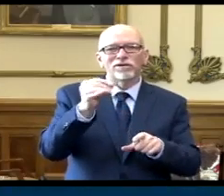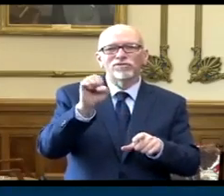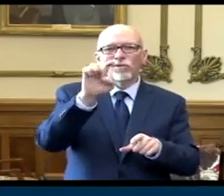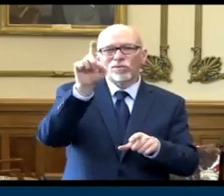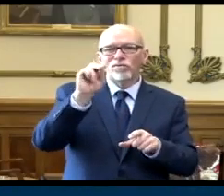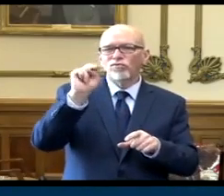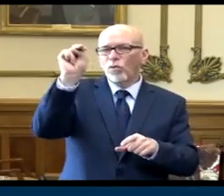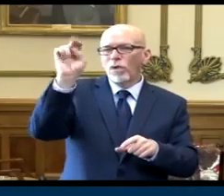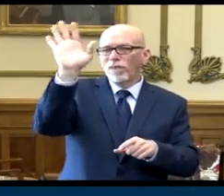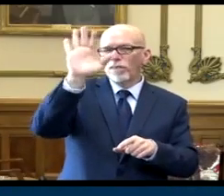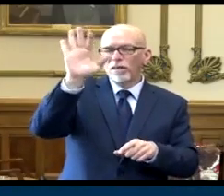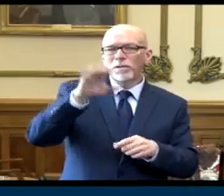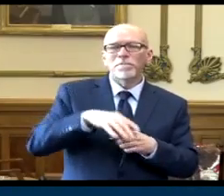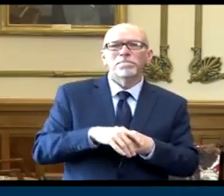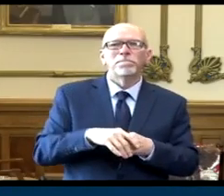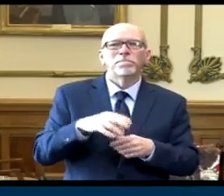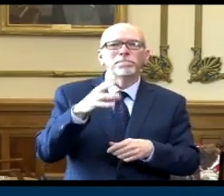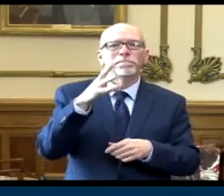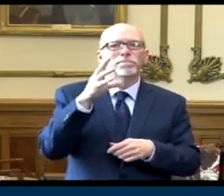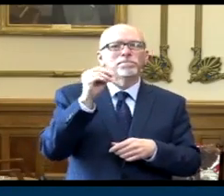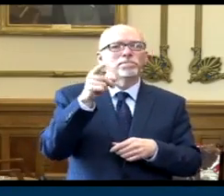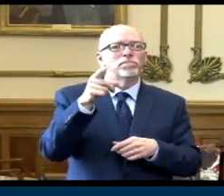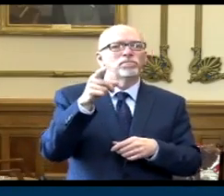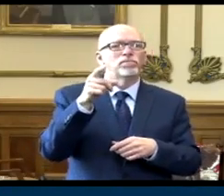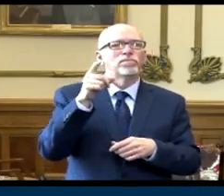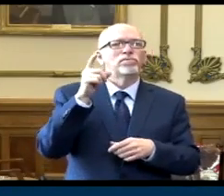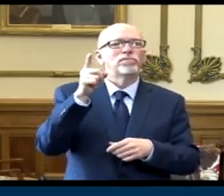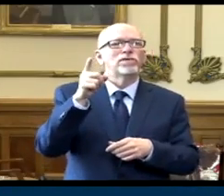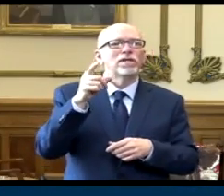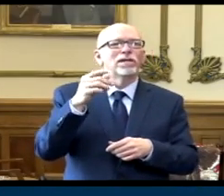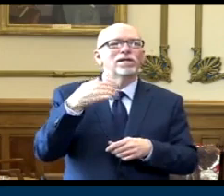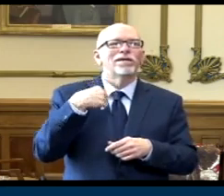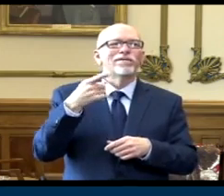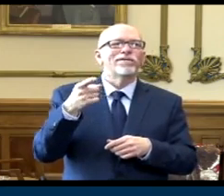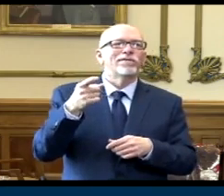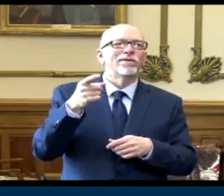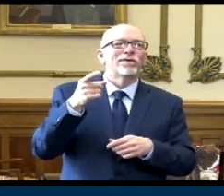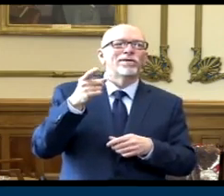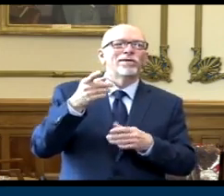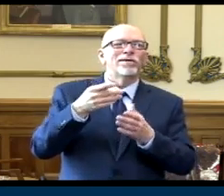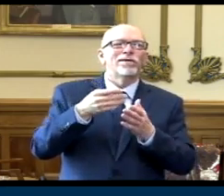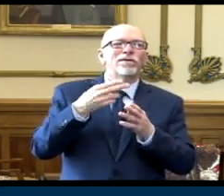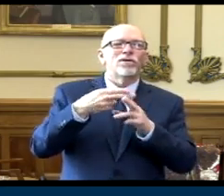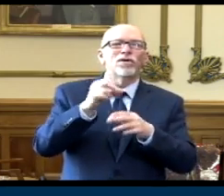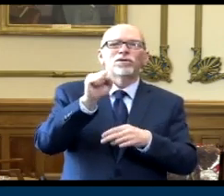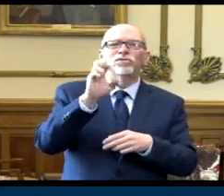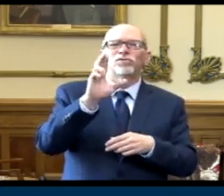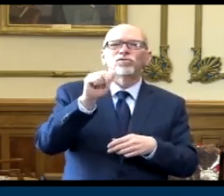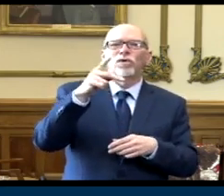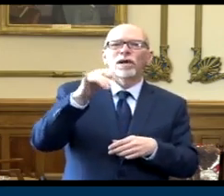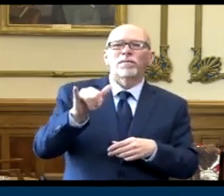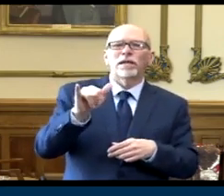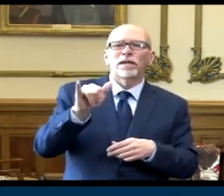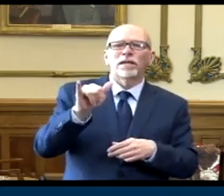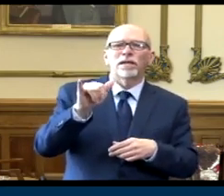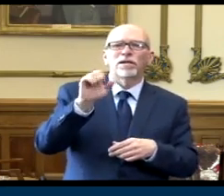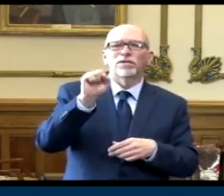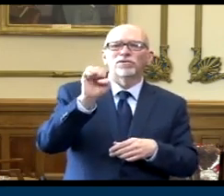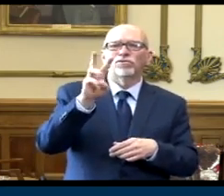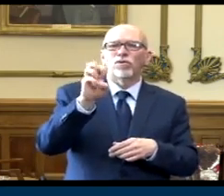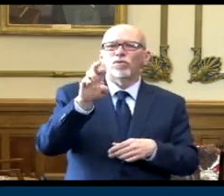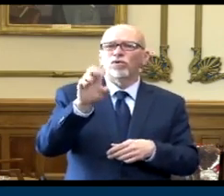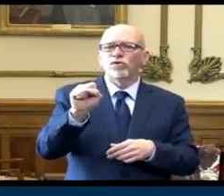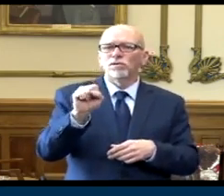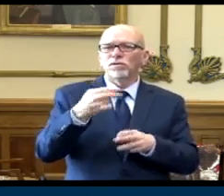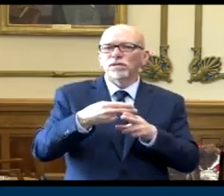County. And it's they go by Scrappy Sewers. That's their group, Scrappy Sewers. And they've